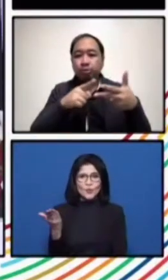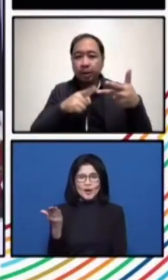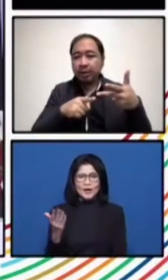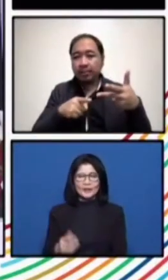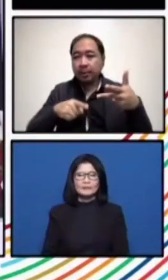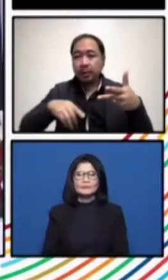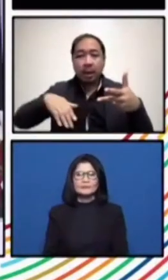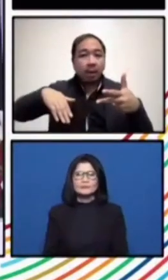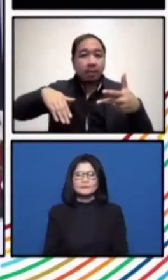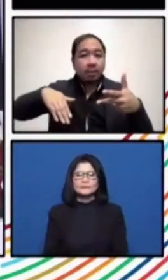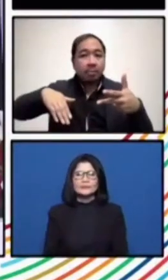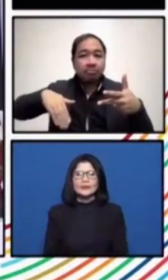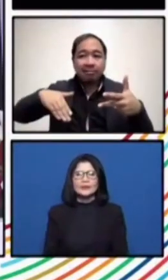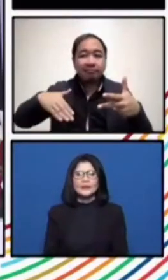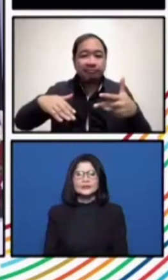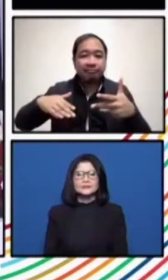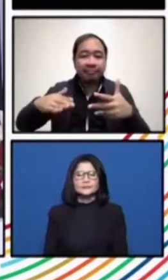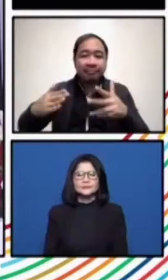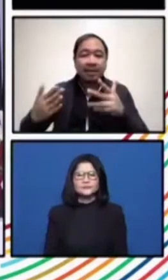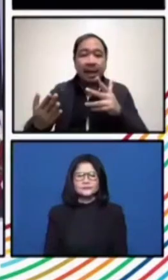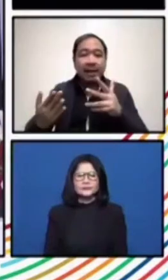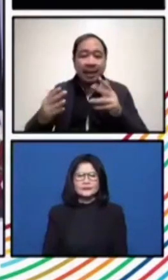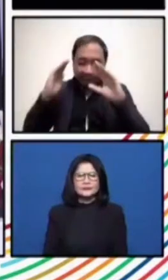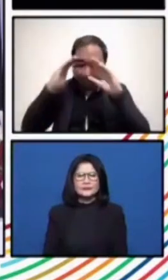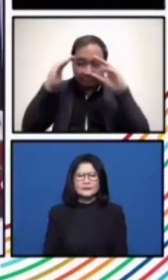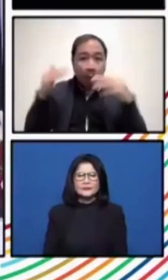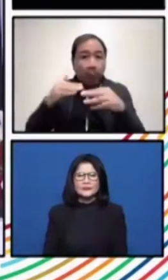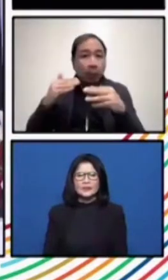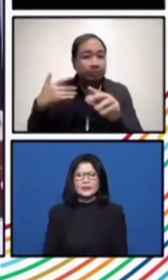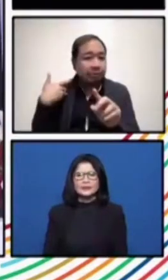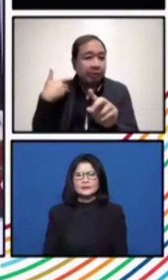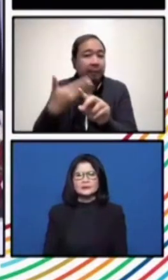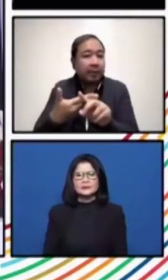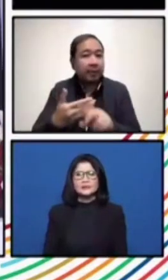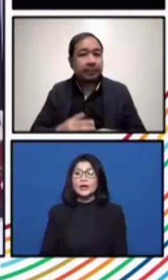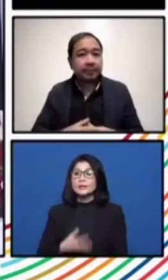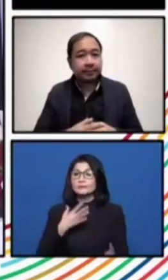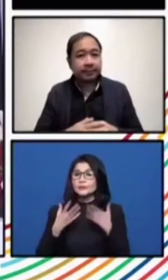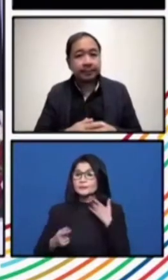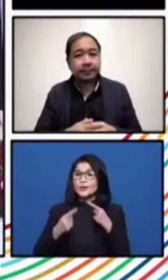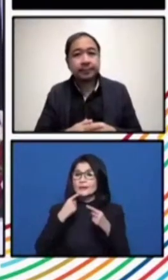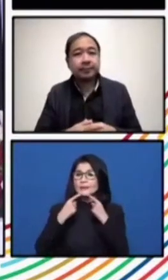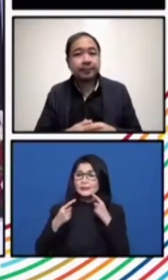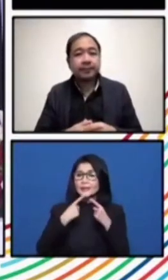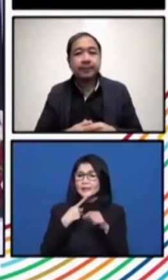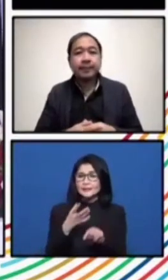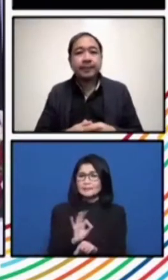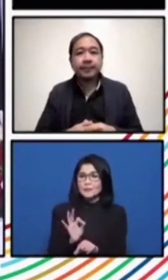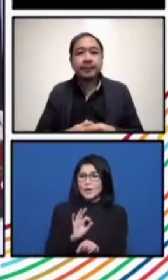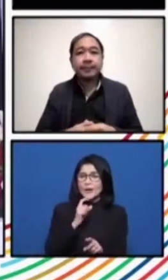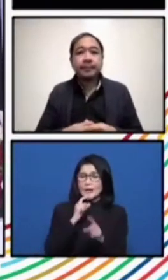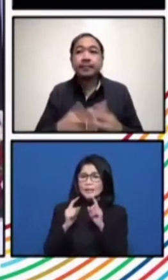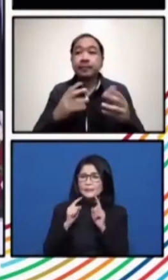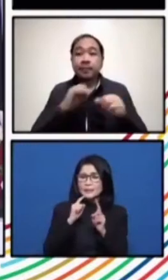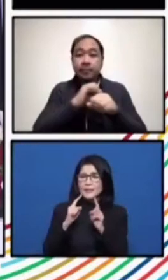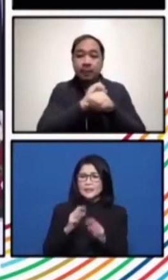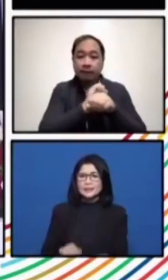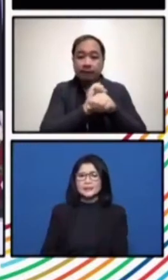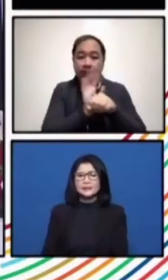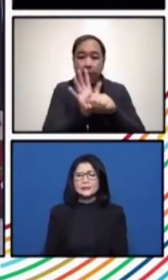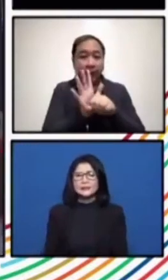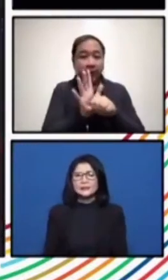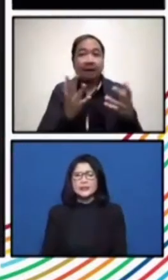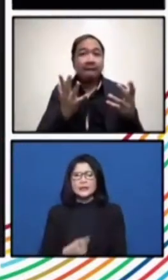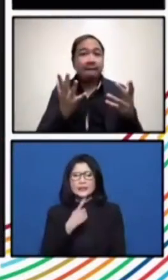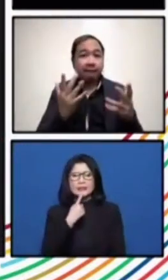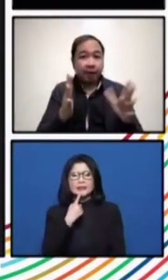address so far uh the first one is the immediately after the uh covid-19 pandemic the